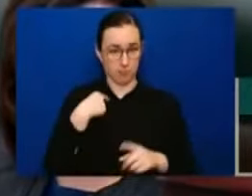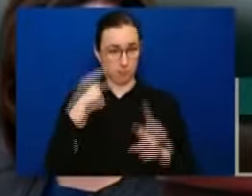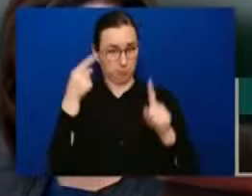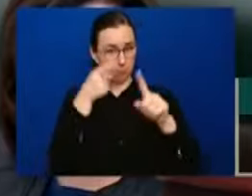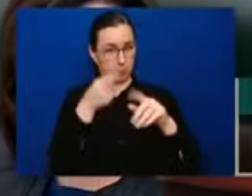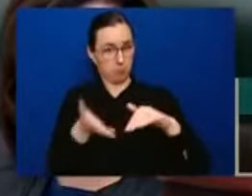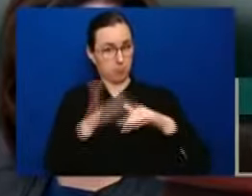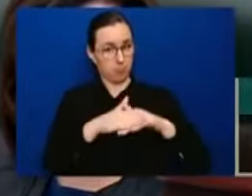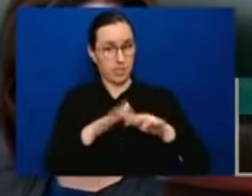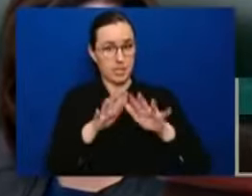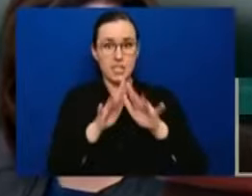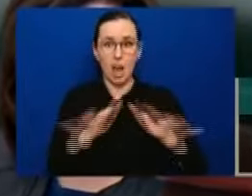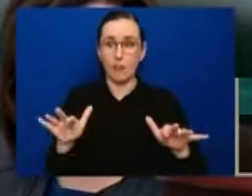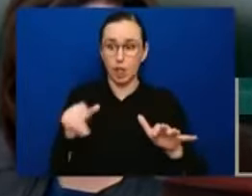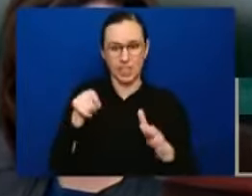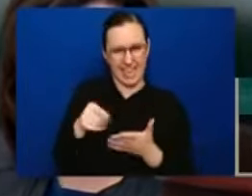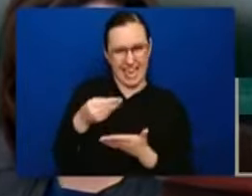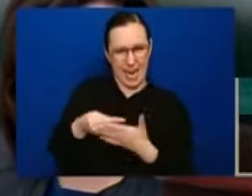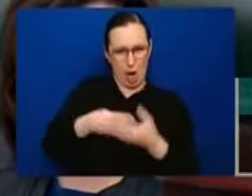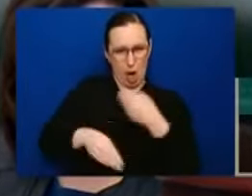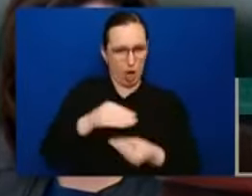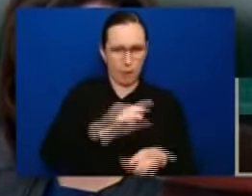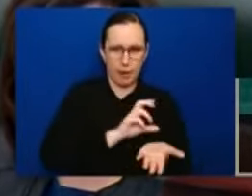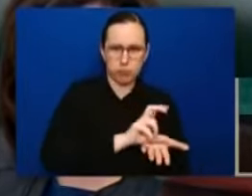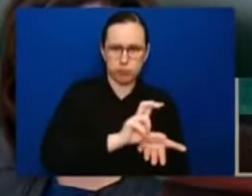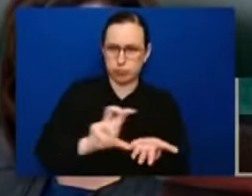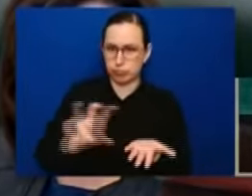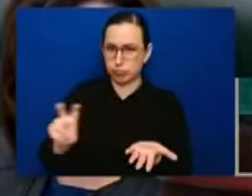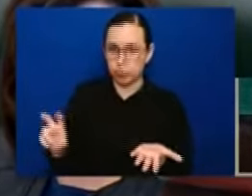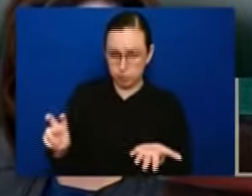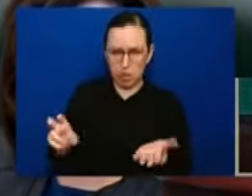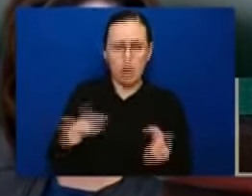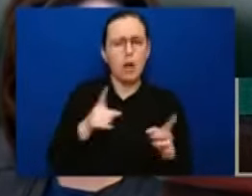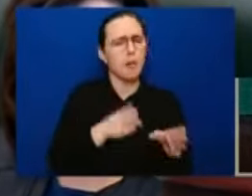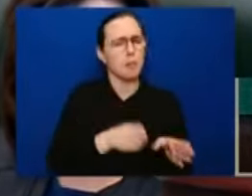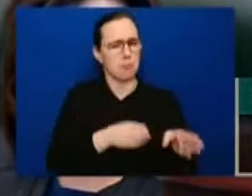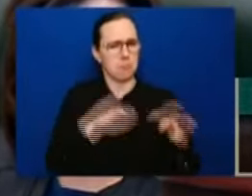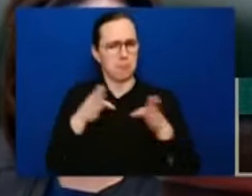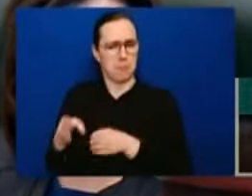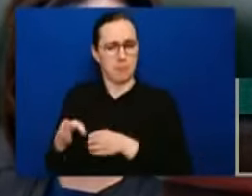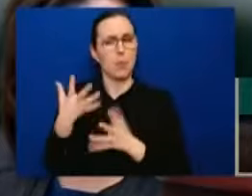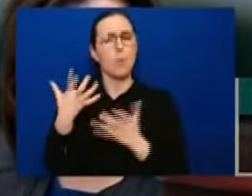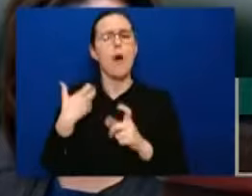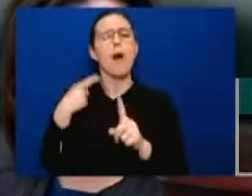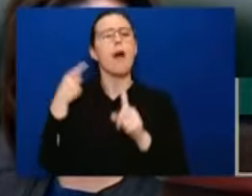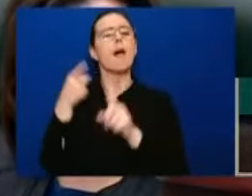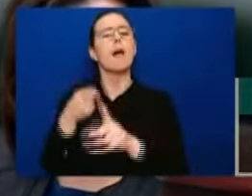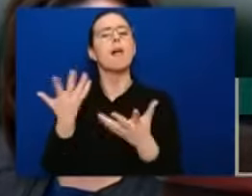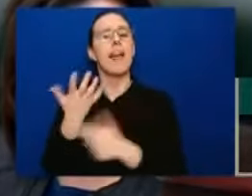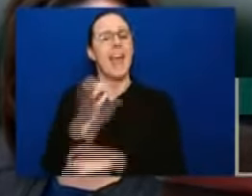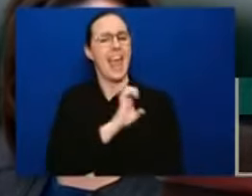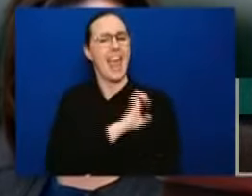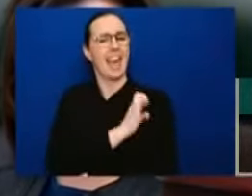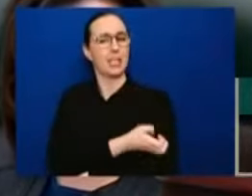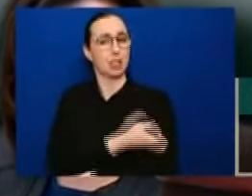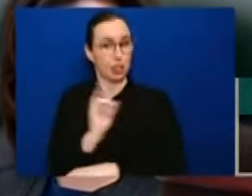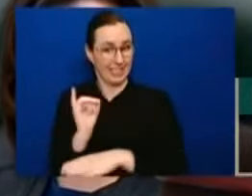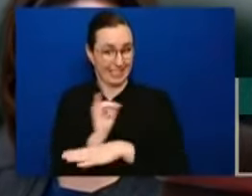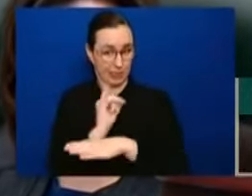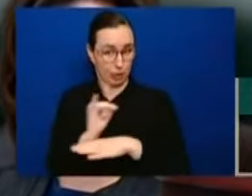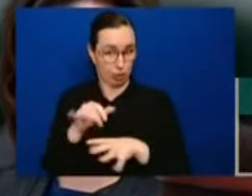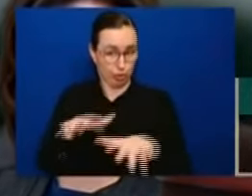our energy industry. For our government, the energy industry is not about binary choice. It is not either